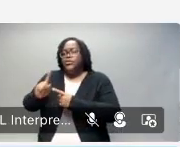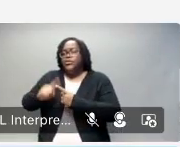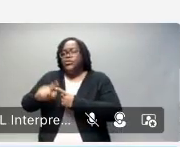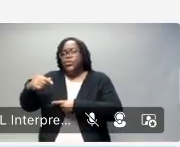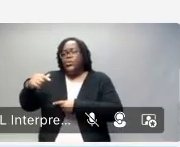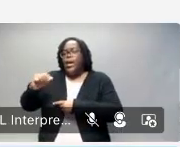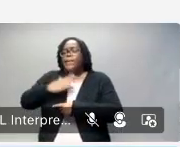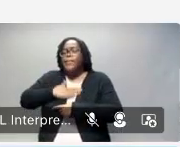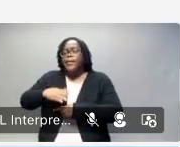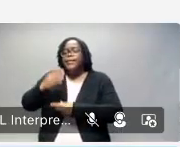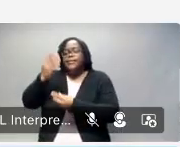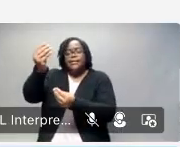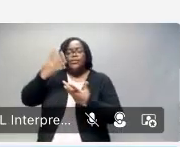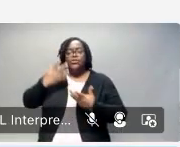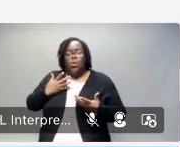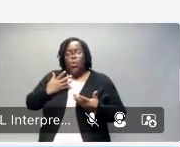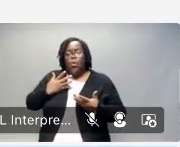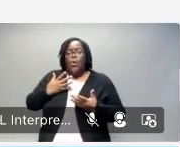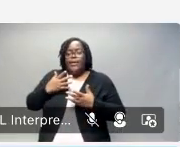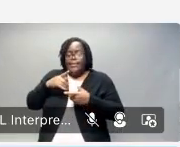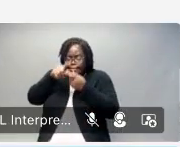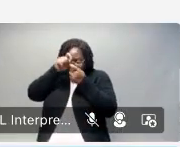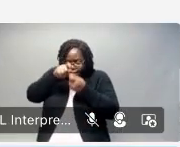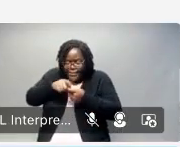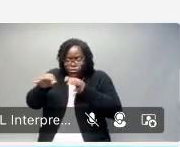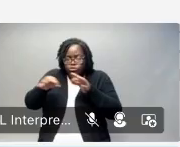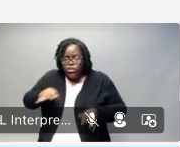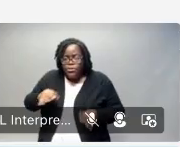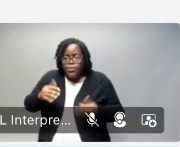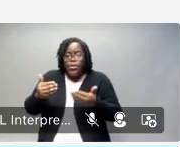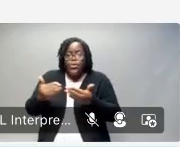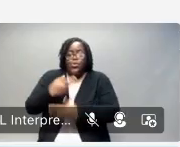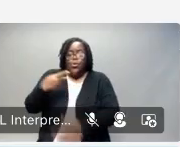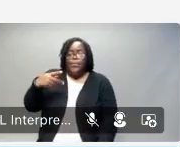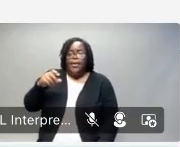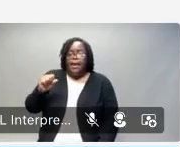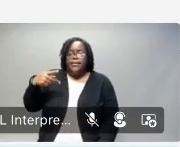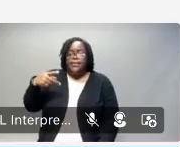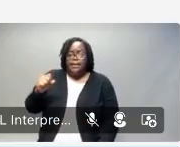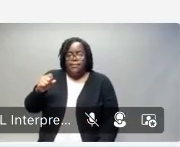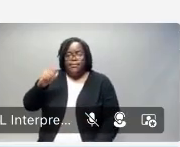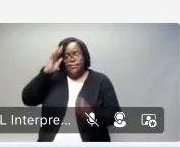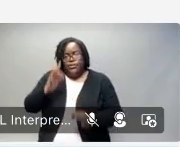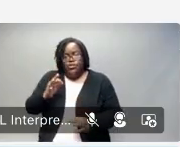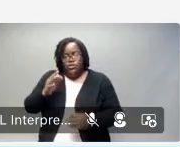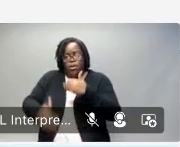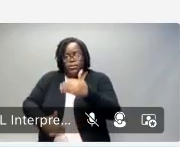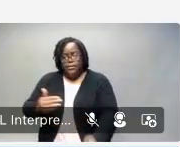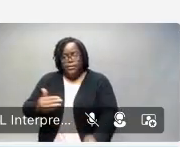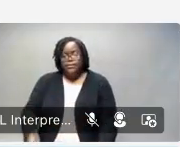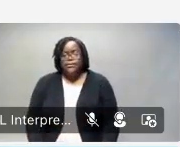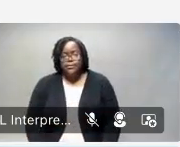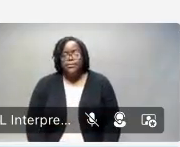provide the public with a detailed description of SCE's new PSPS decision process.